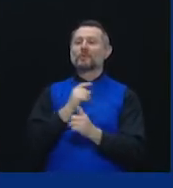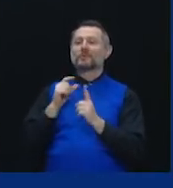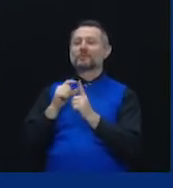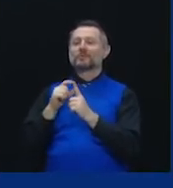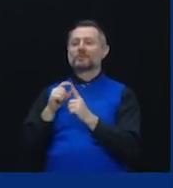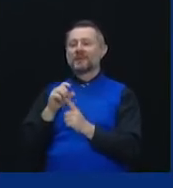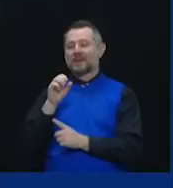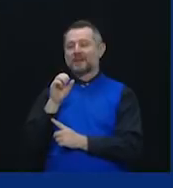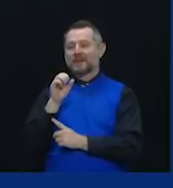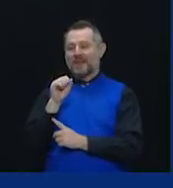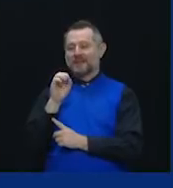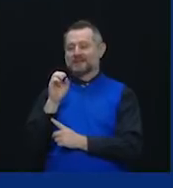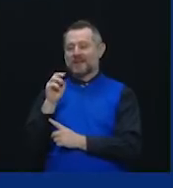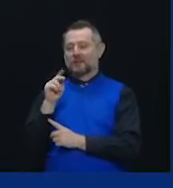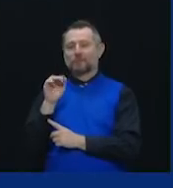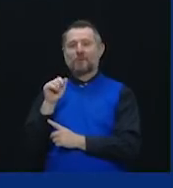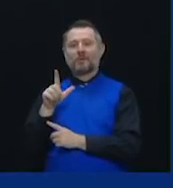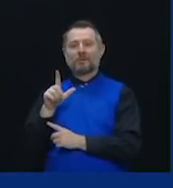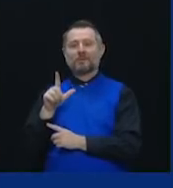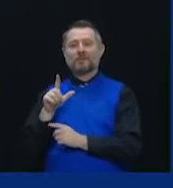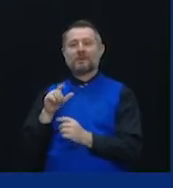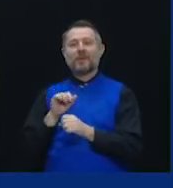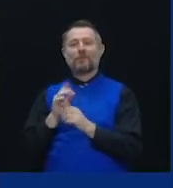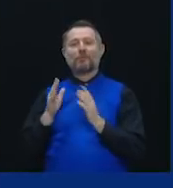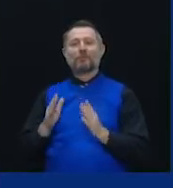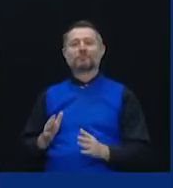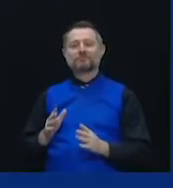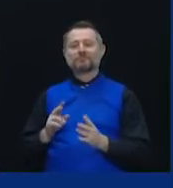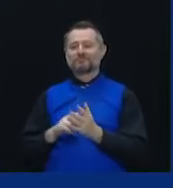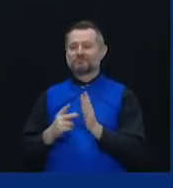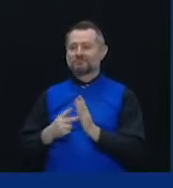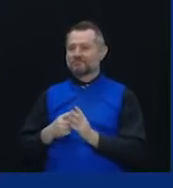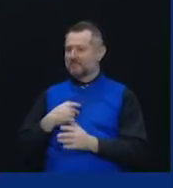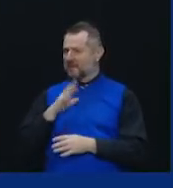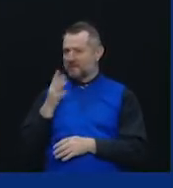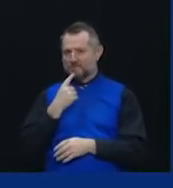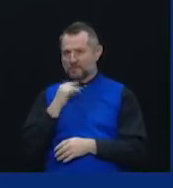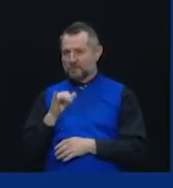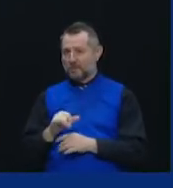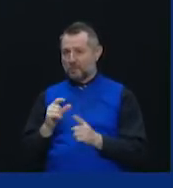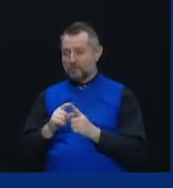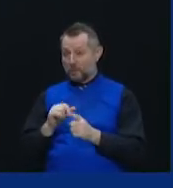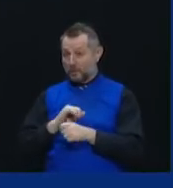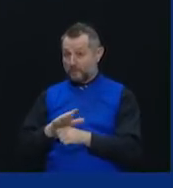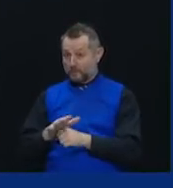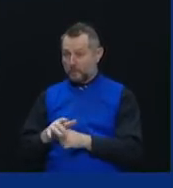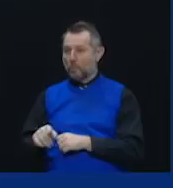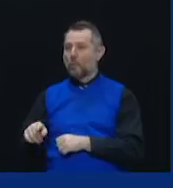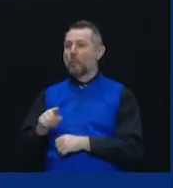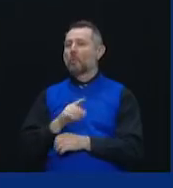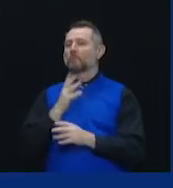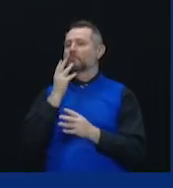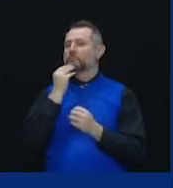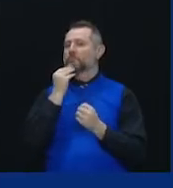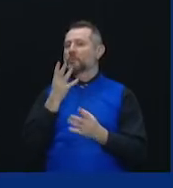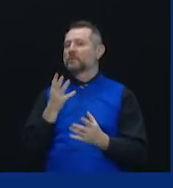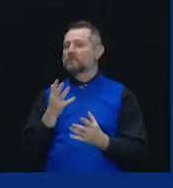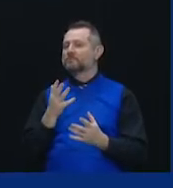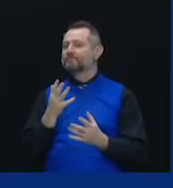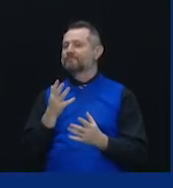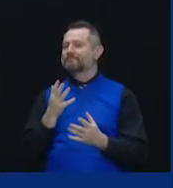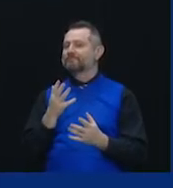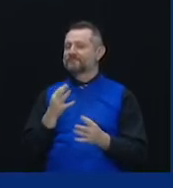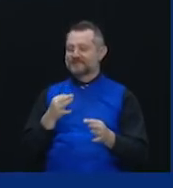before. But it is the most profound, beautiful definition